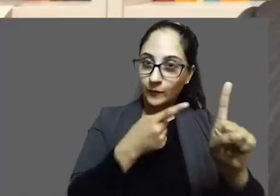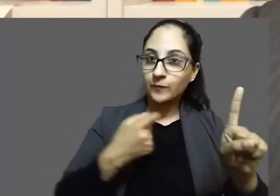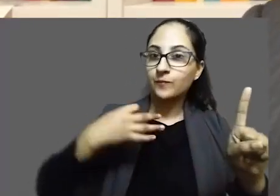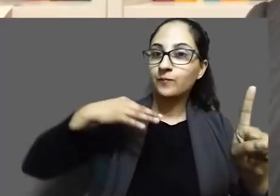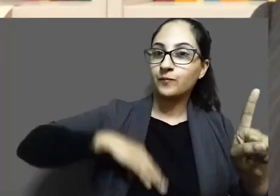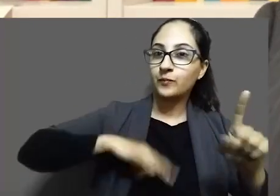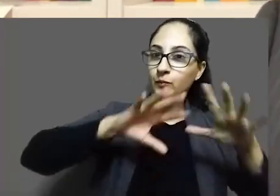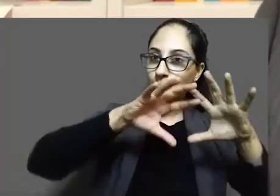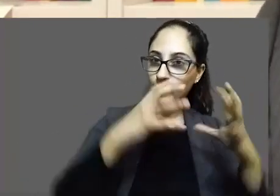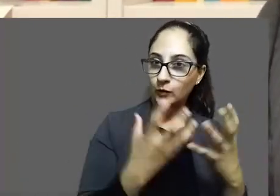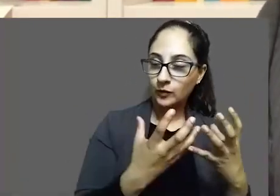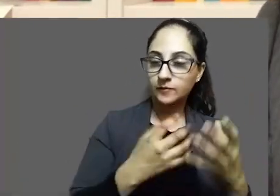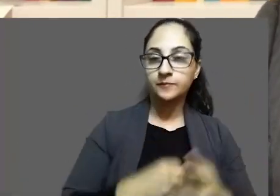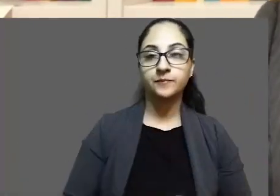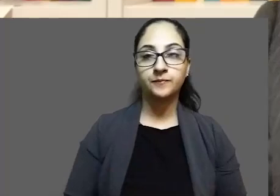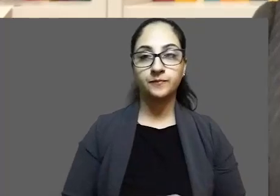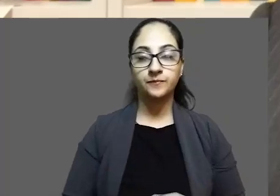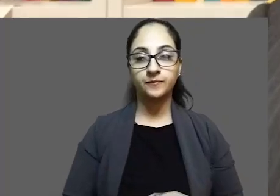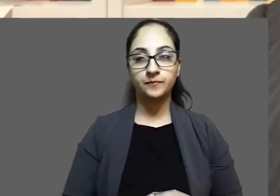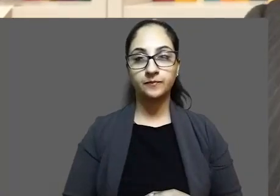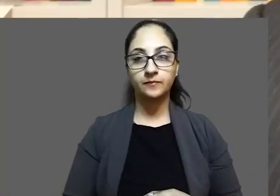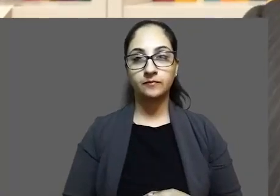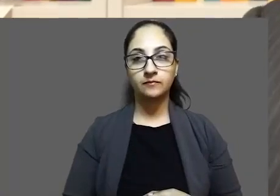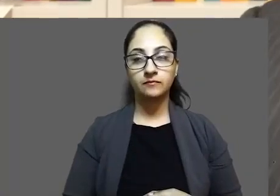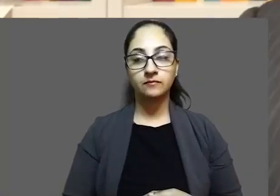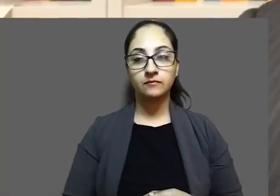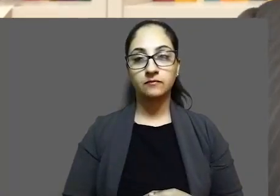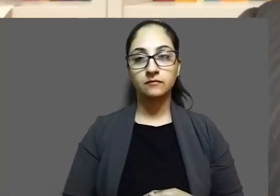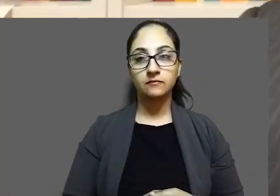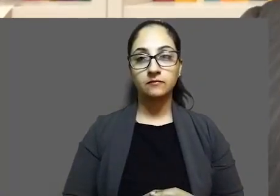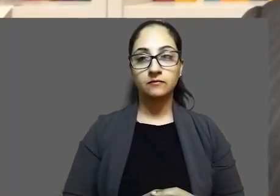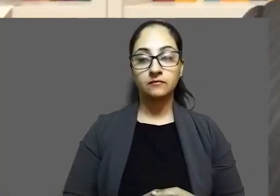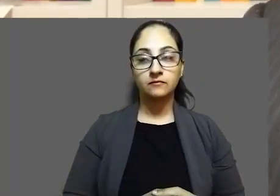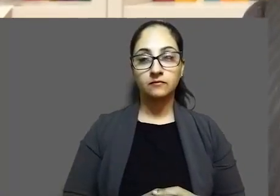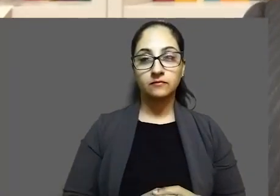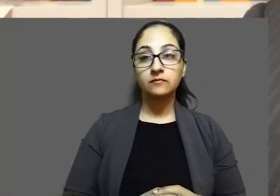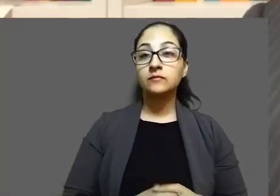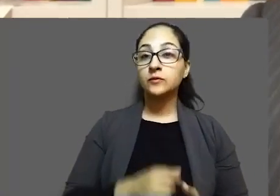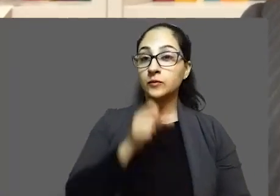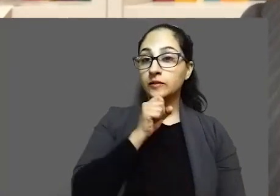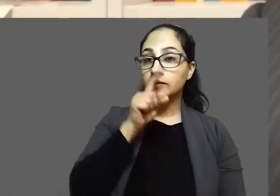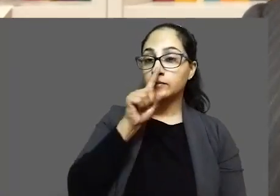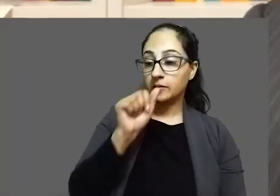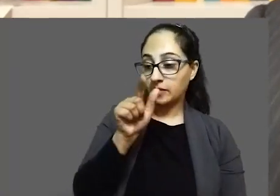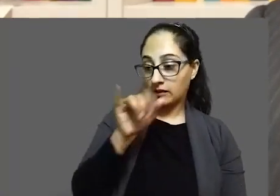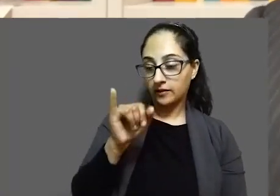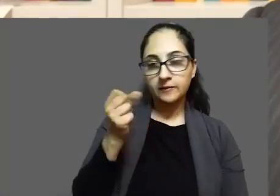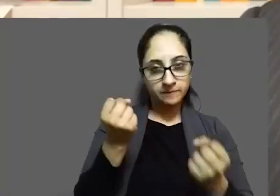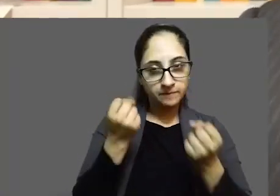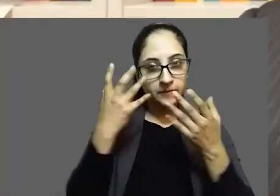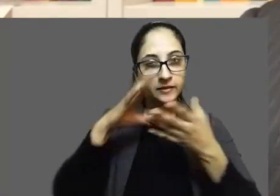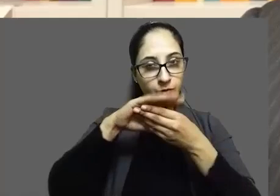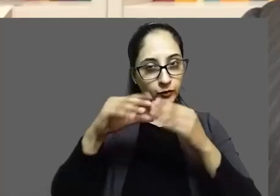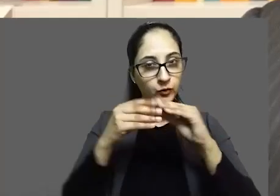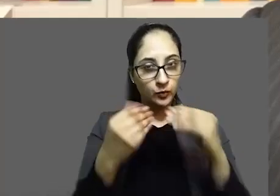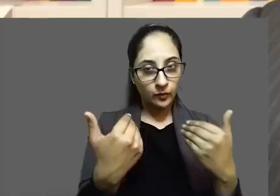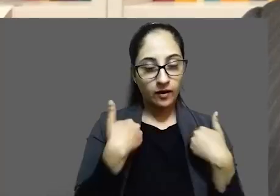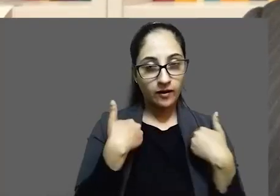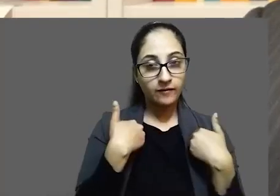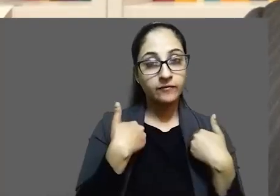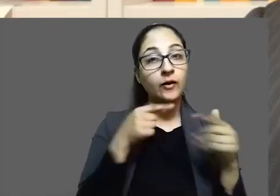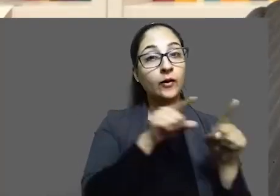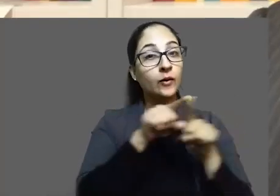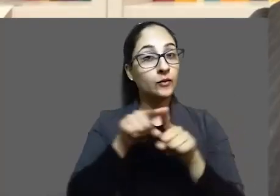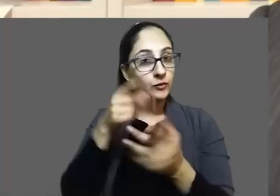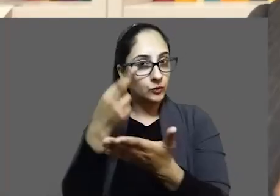resources available to us. Some of our listeners may be familiar with the book Justice and Remembrance by